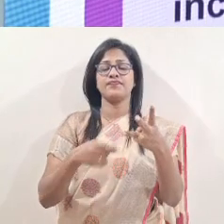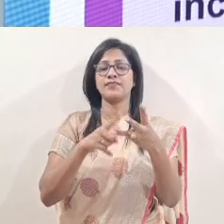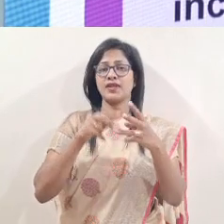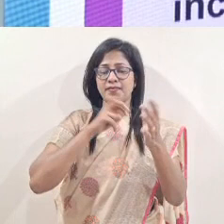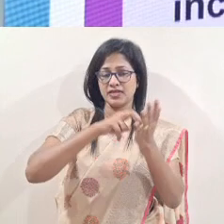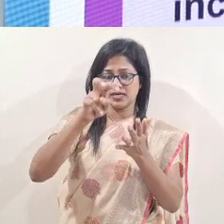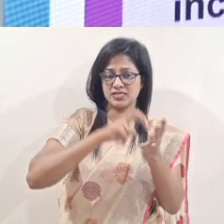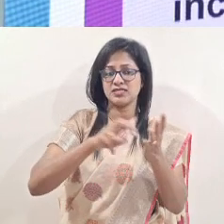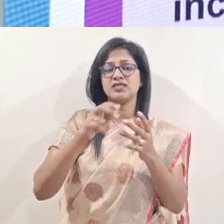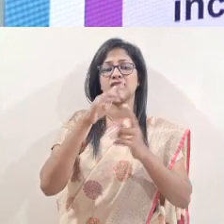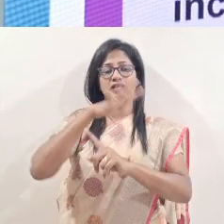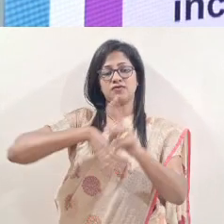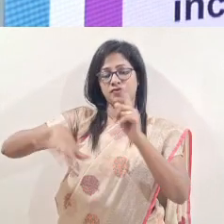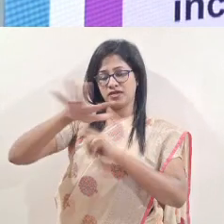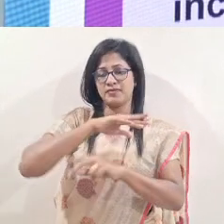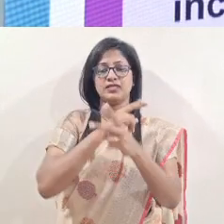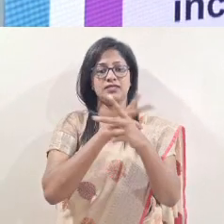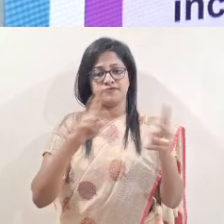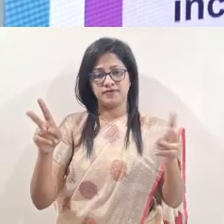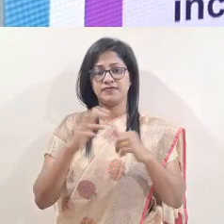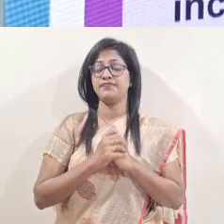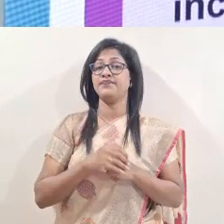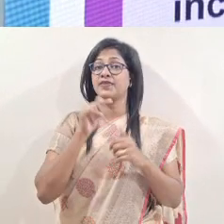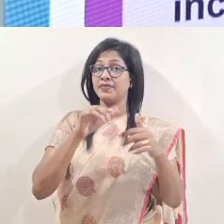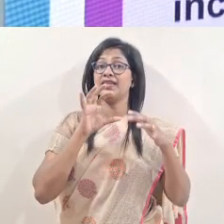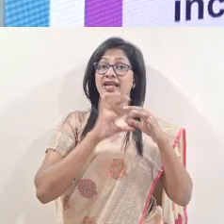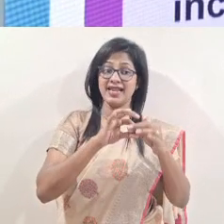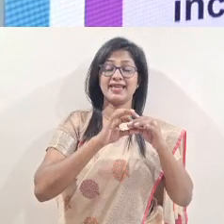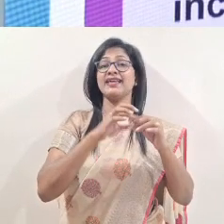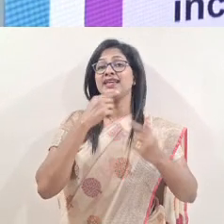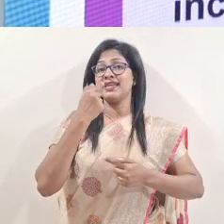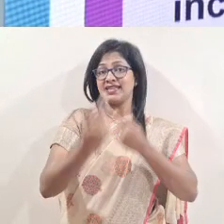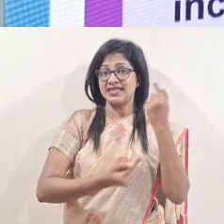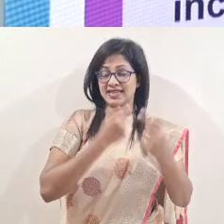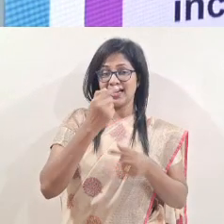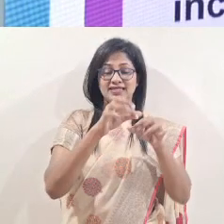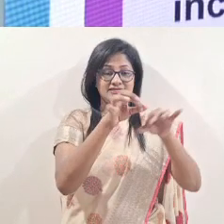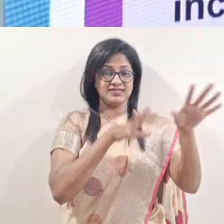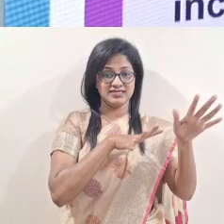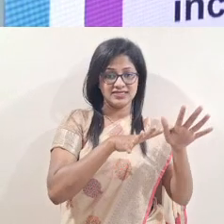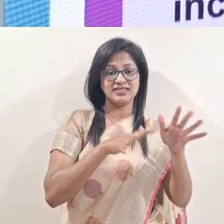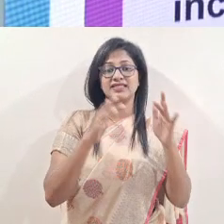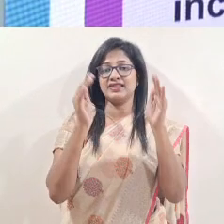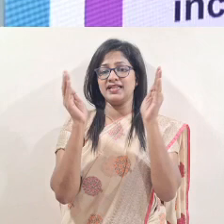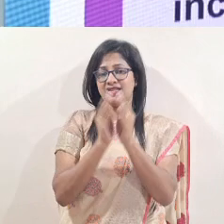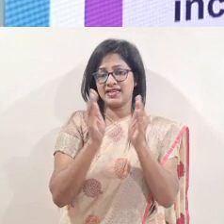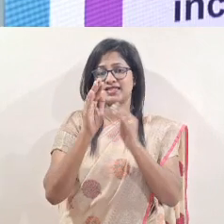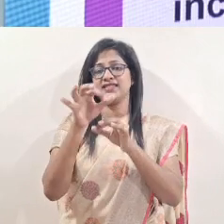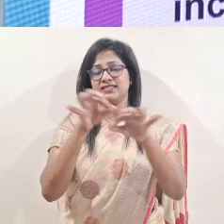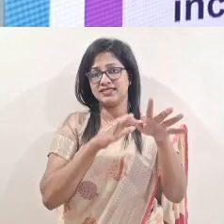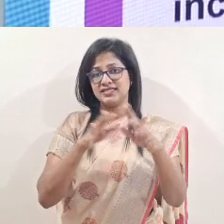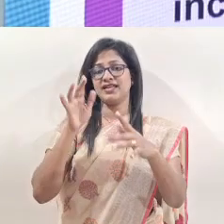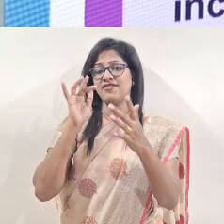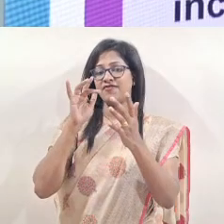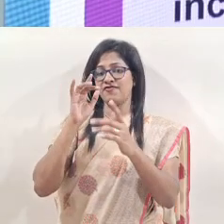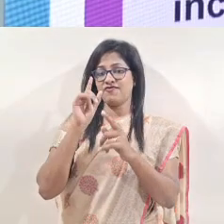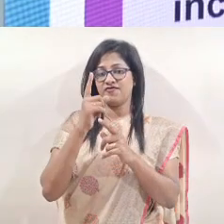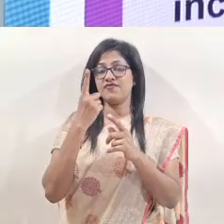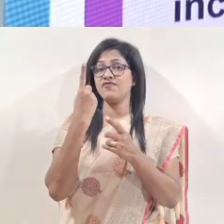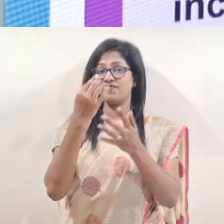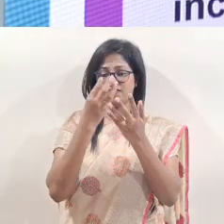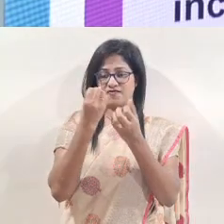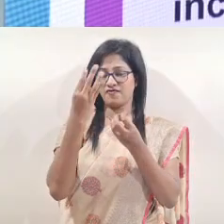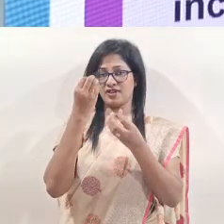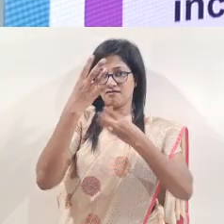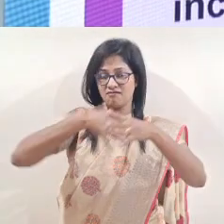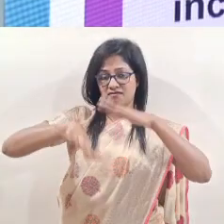aspects, and it has also links with the garden city, linear city, finger plan, and compact city aspects of urban planning. These are very old concepts that we